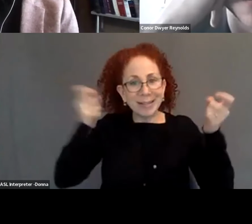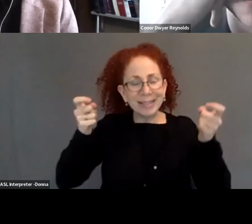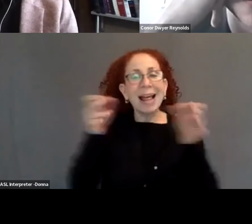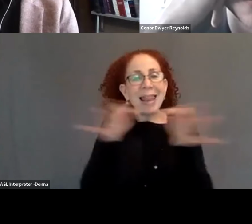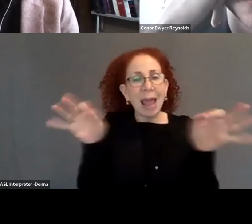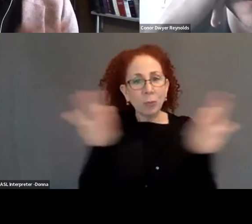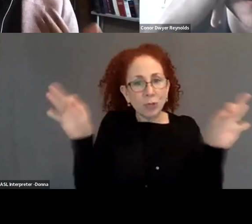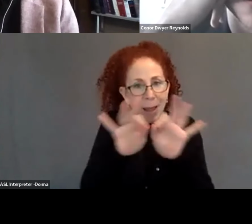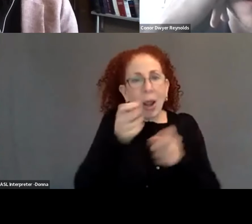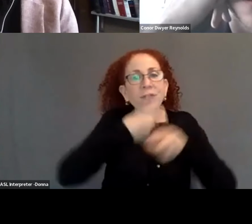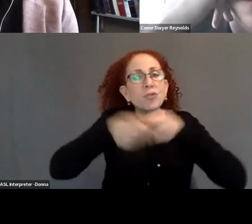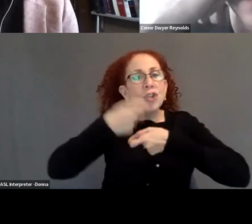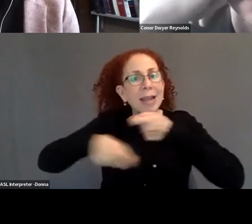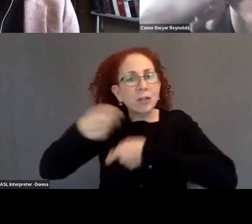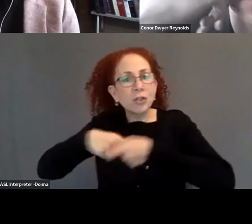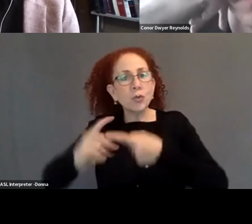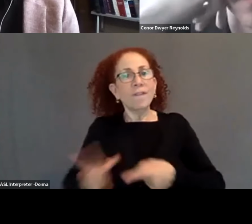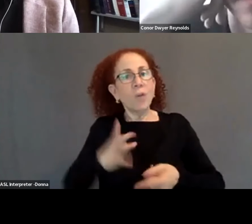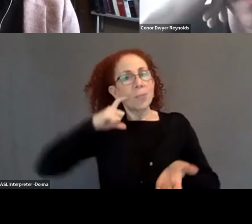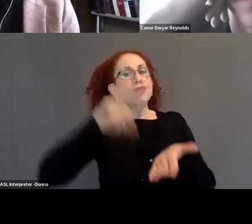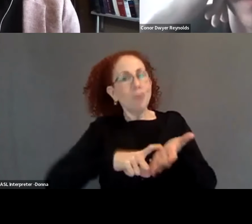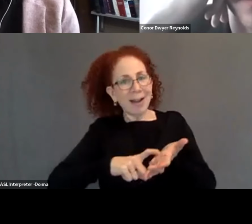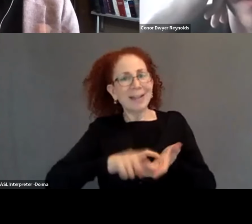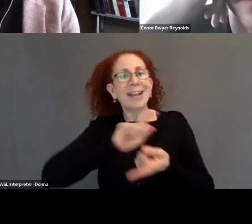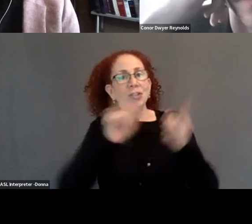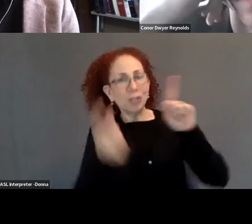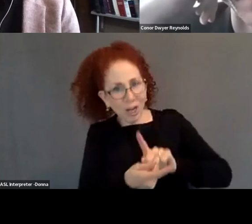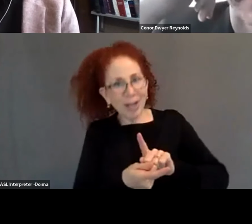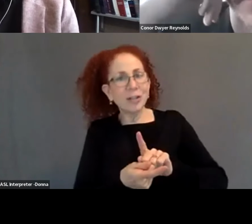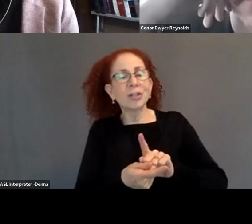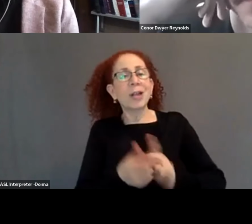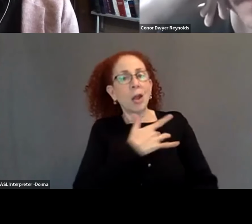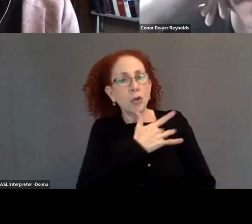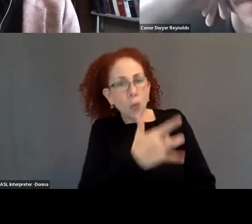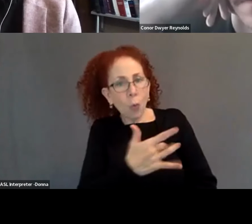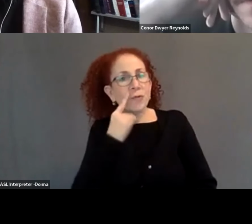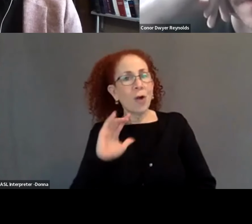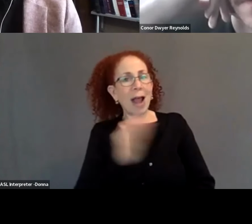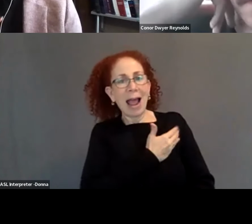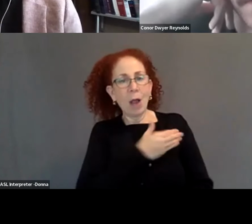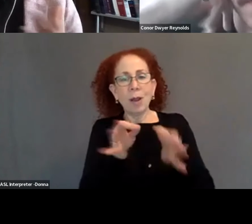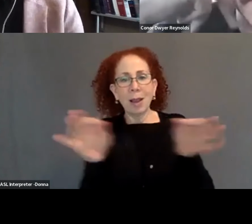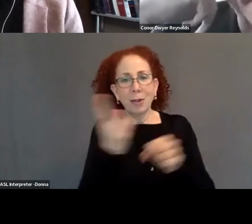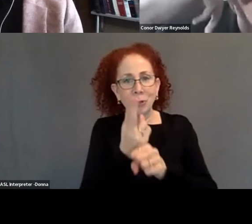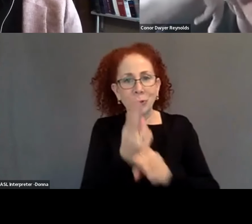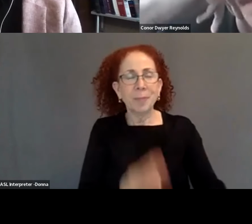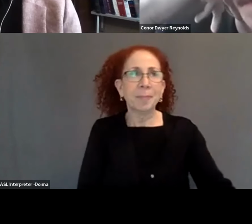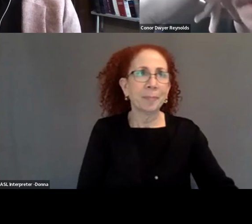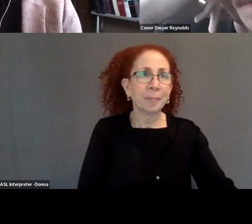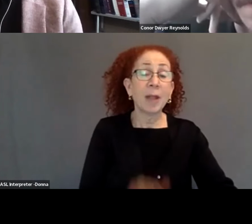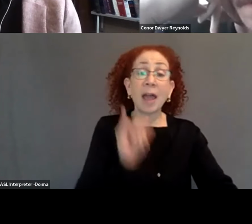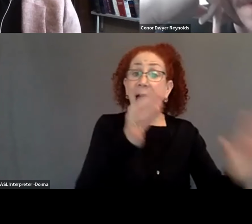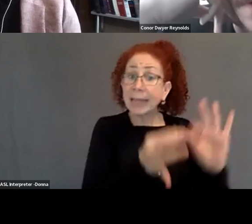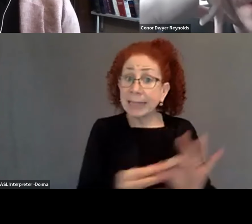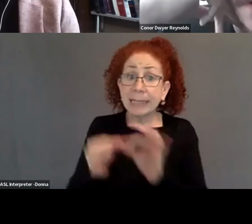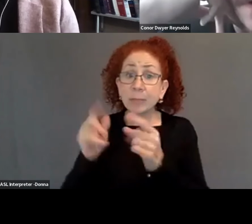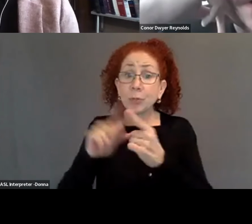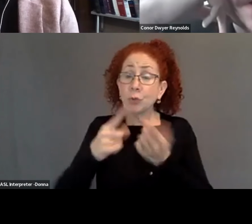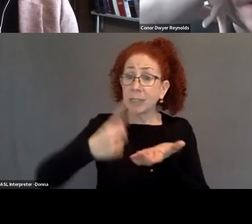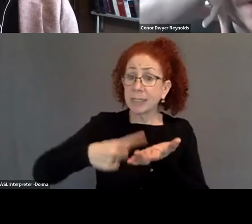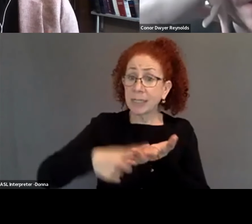make a change to formally recognize the changes in norms around our language use. And that kind of leads me to this discussion of sort